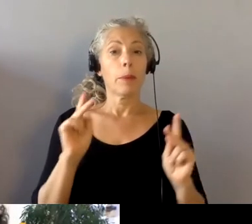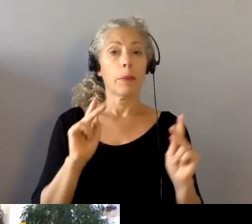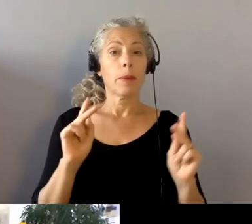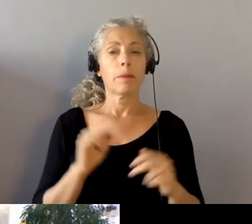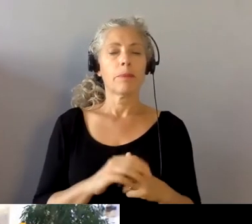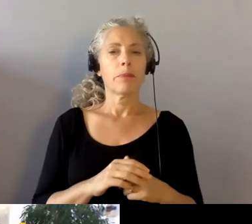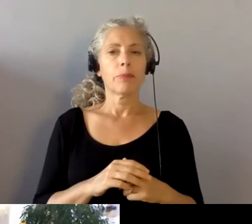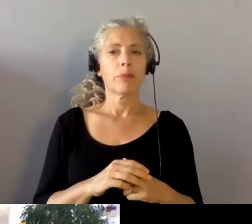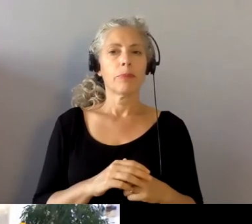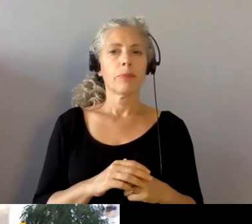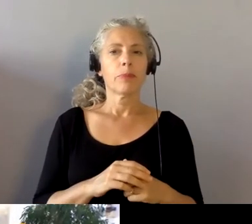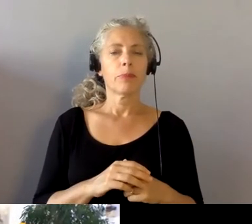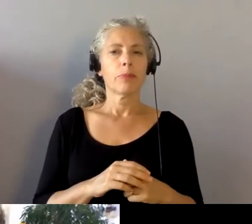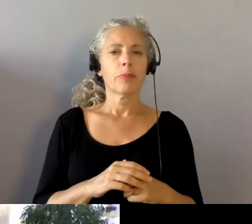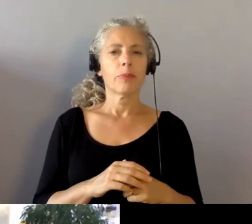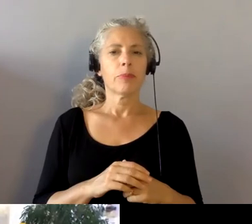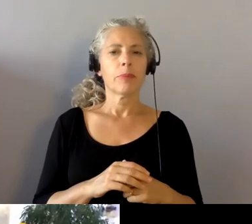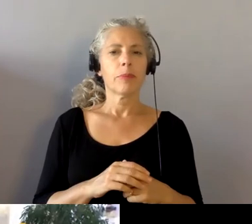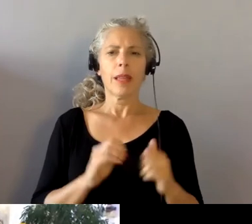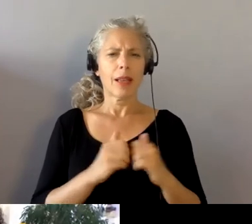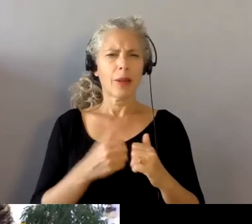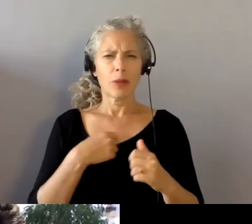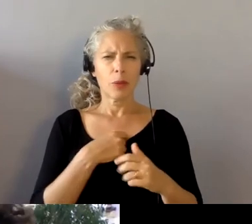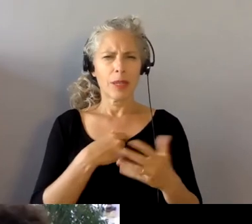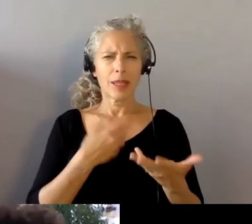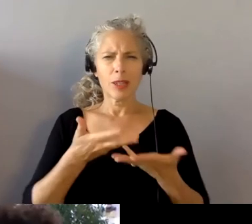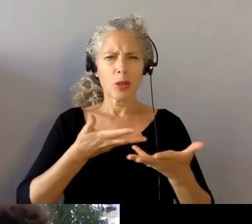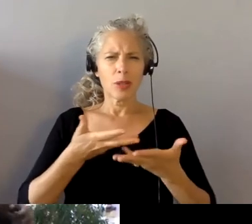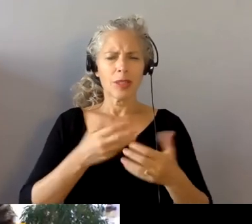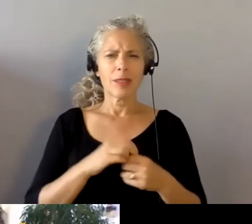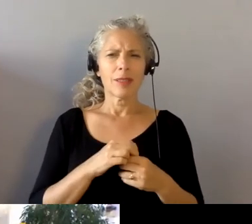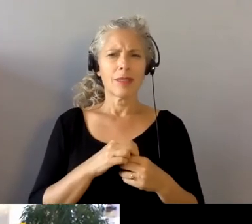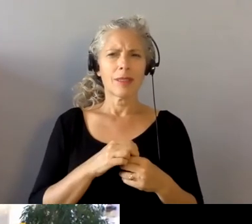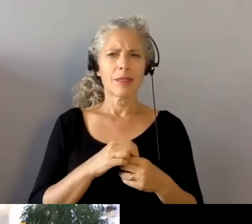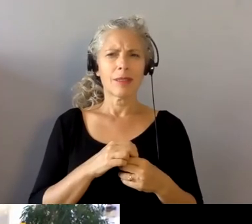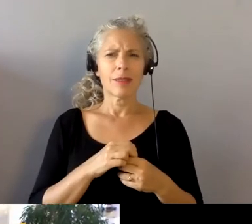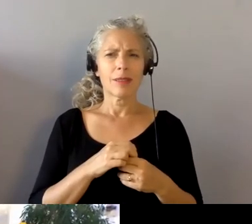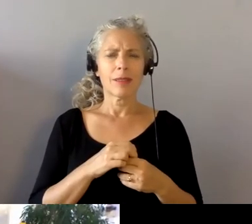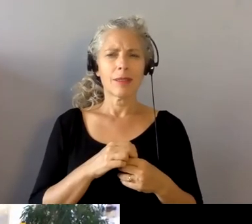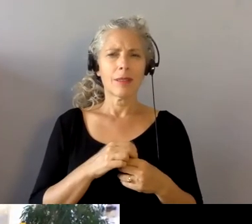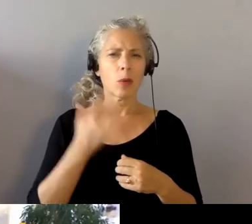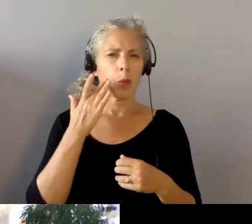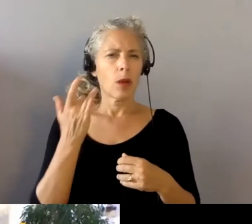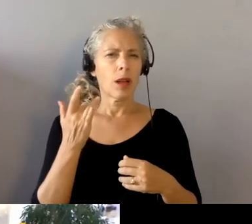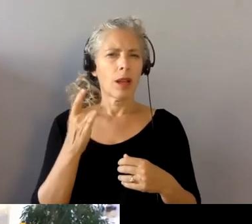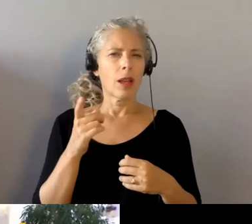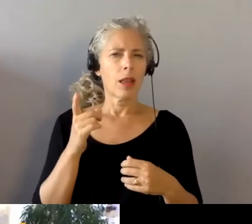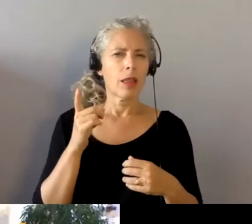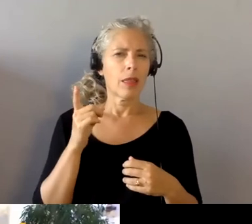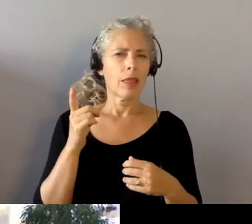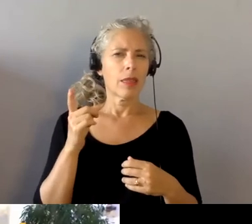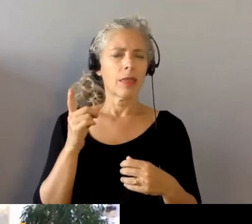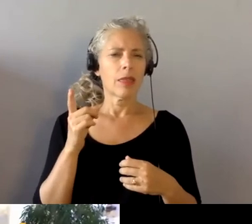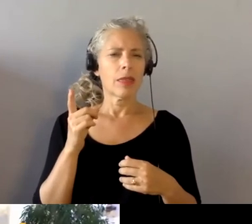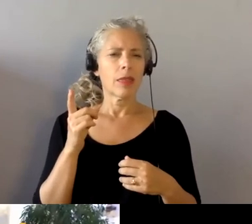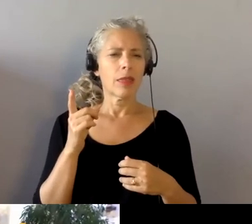most agents in the world, and how do we negotiate that? And why does this border? Why does this create